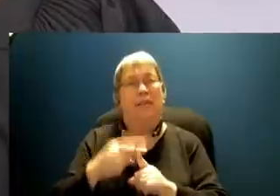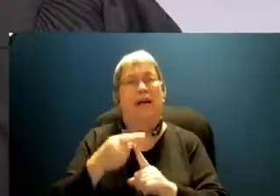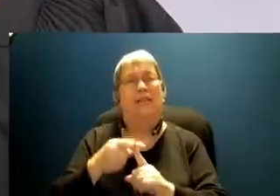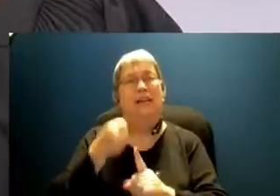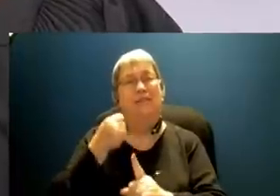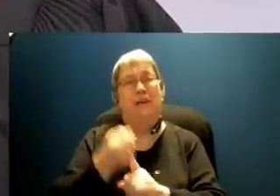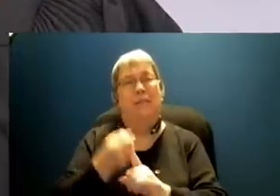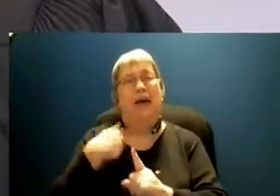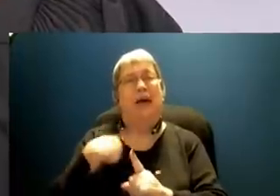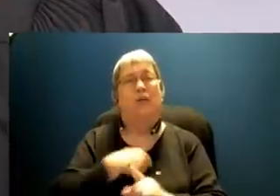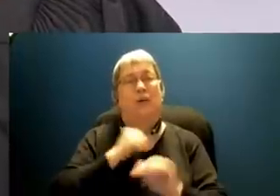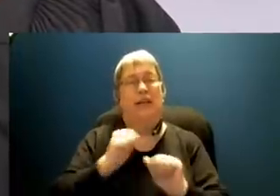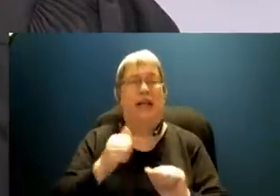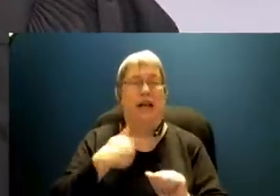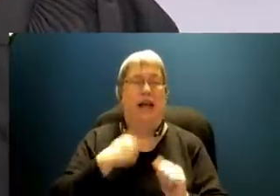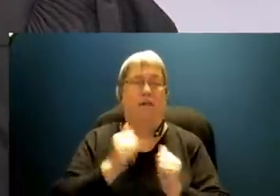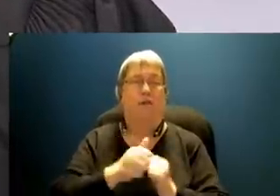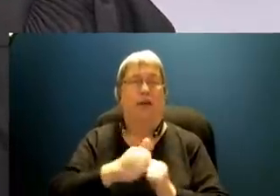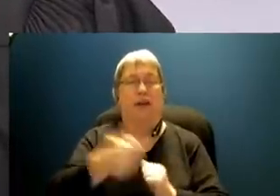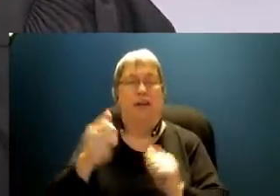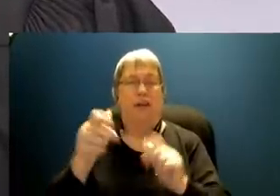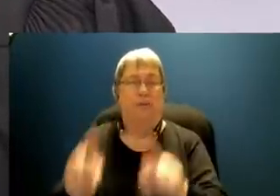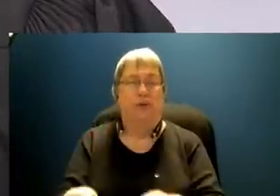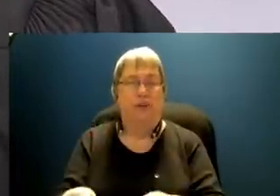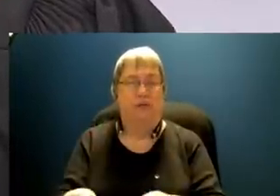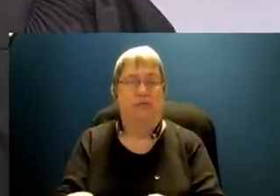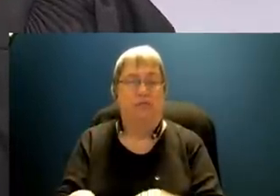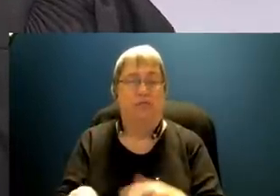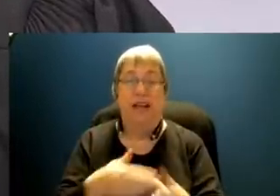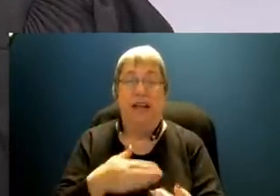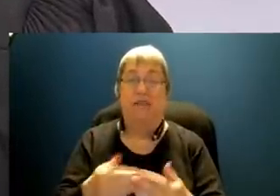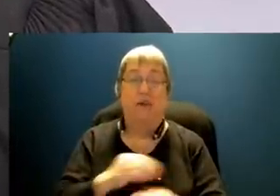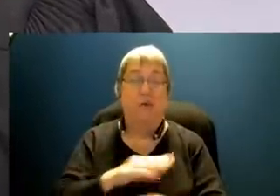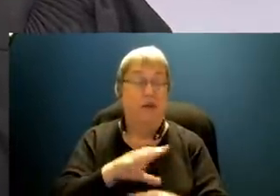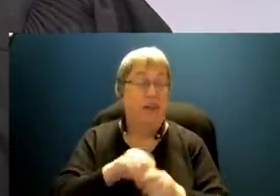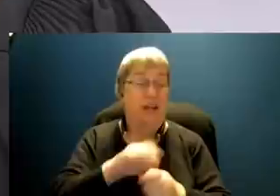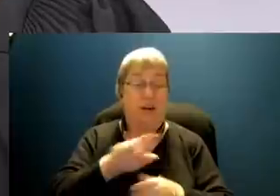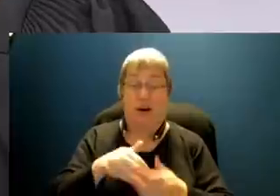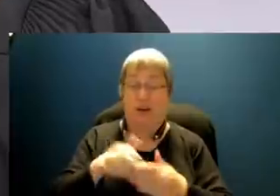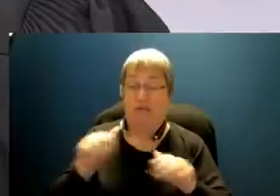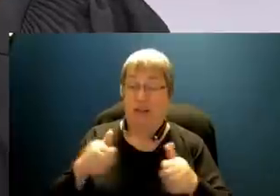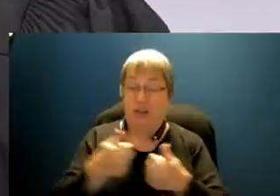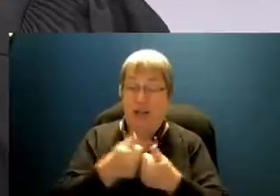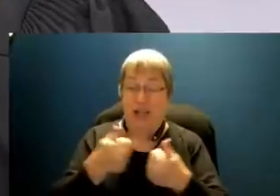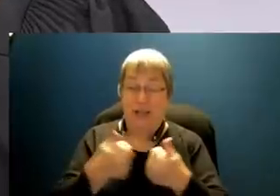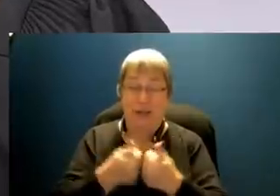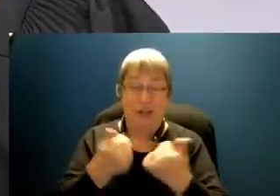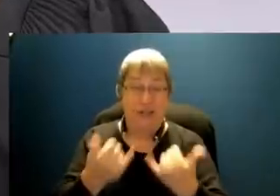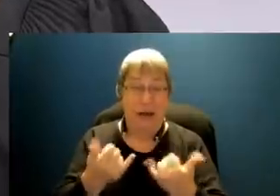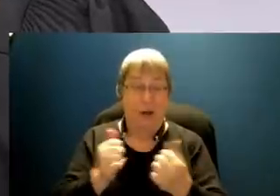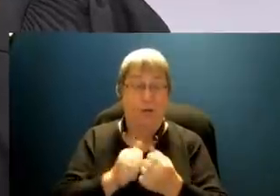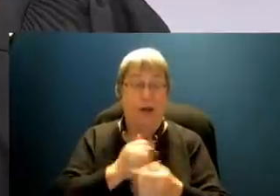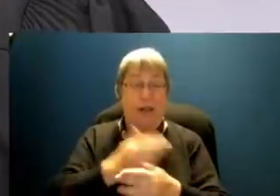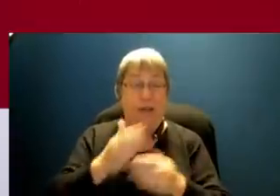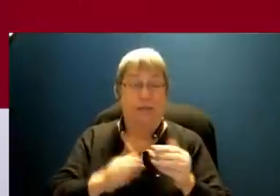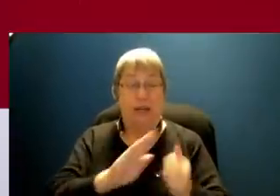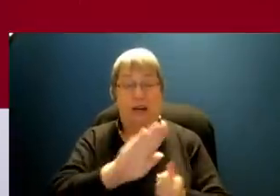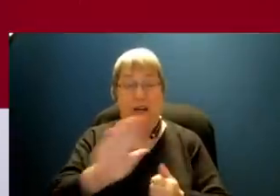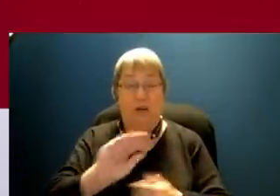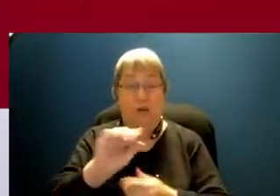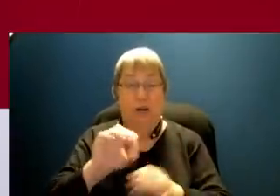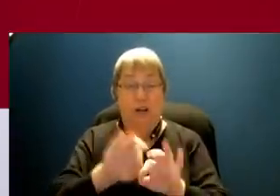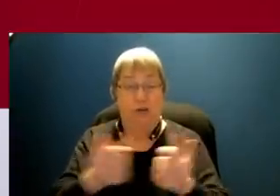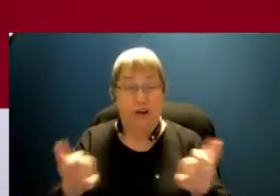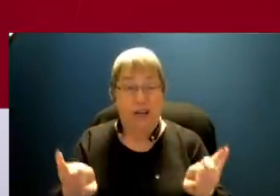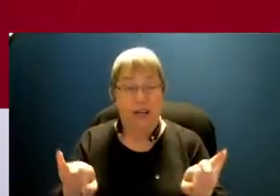someone else's life. Even amidst the many challenges you faced with completing your degrees, you persevered.